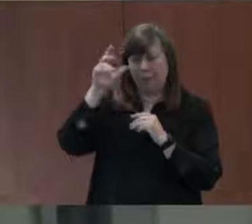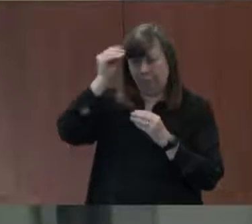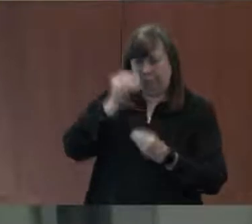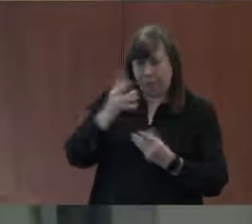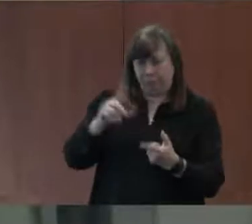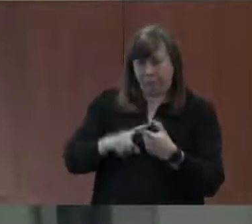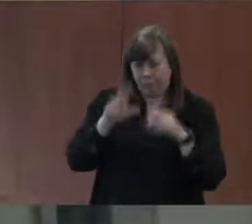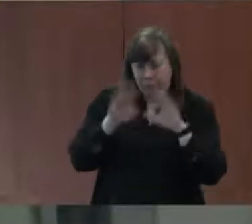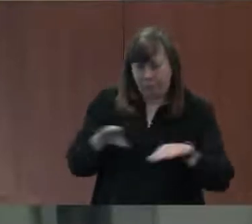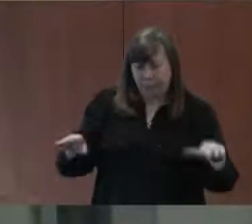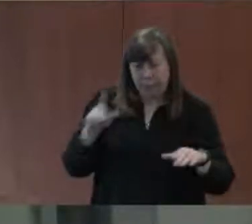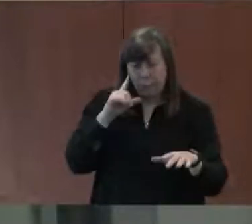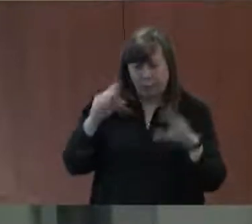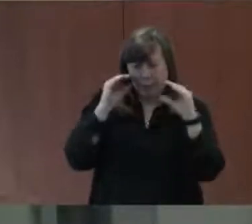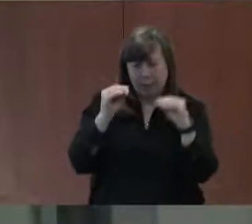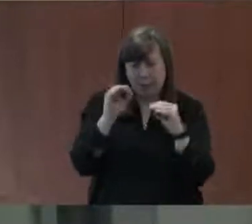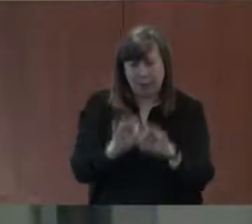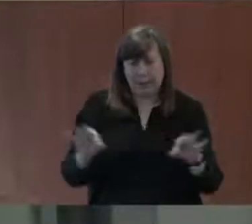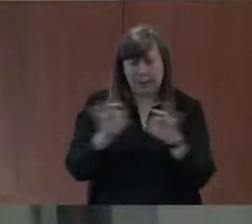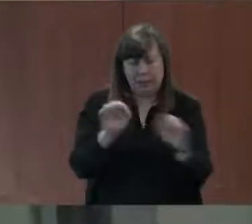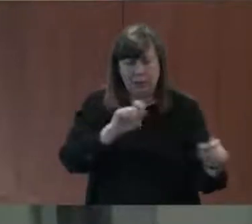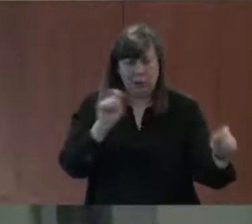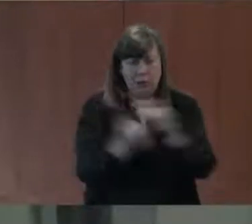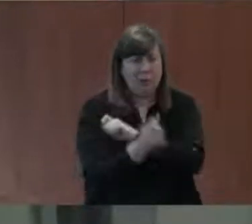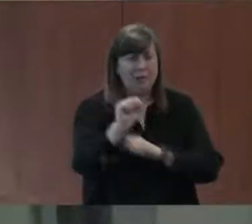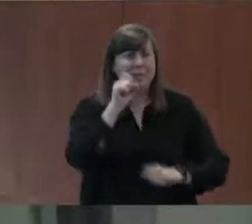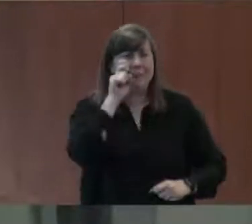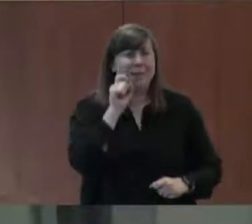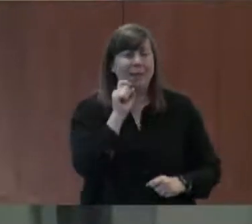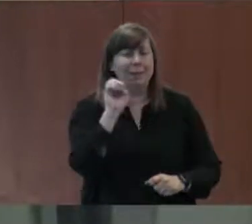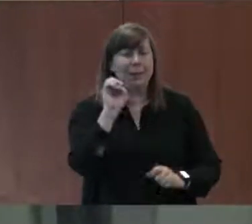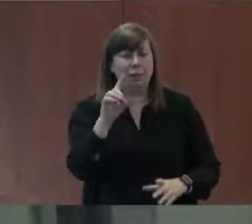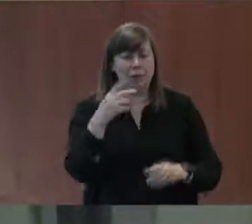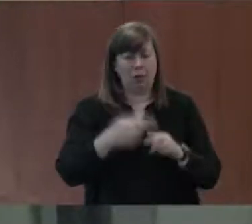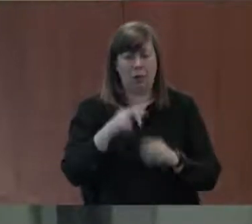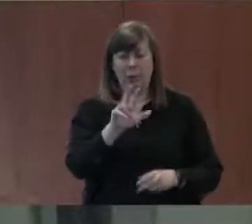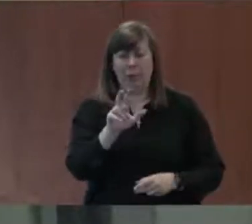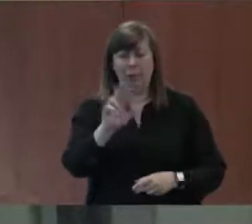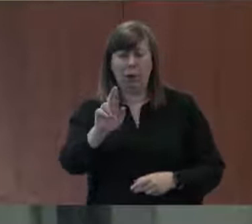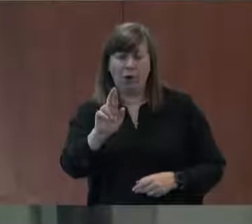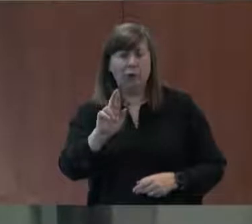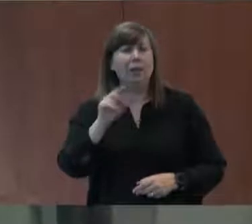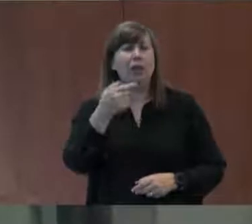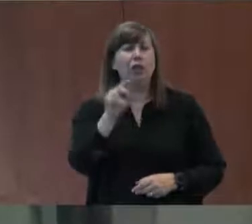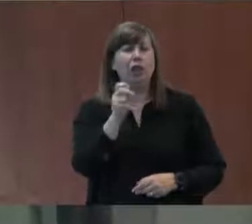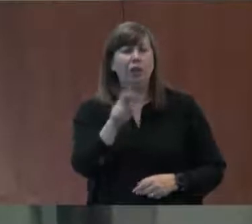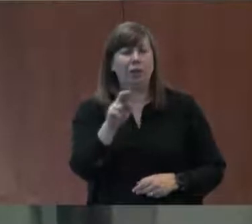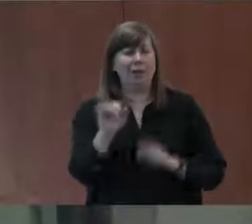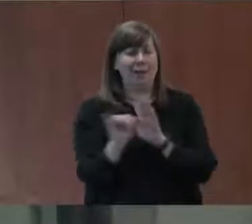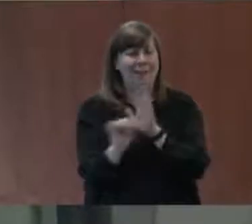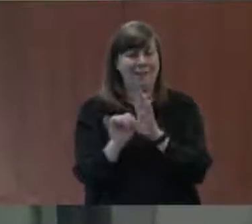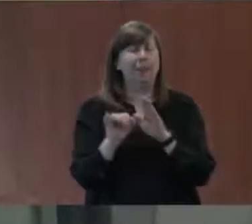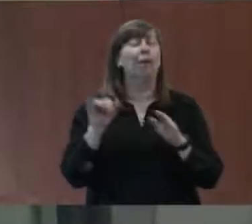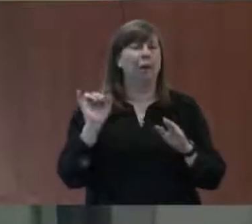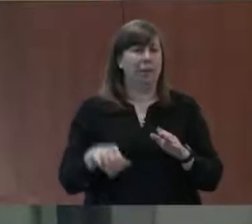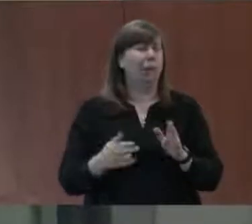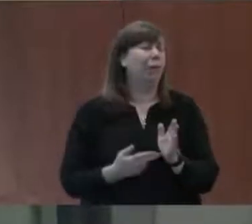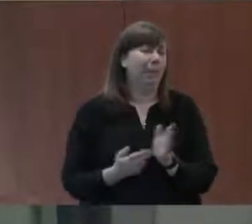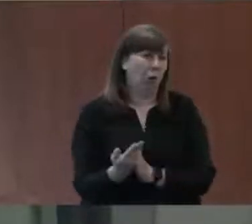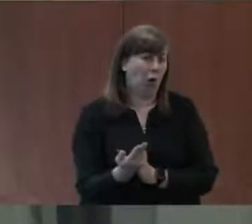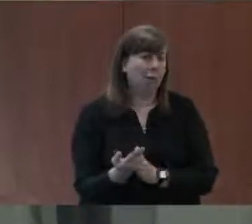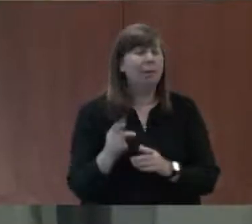notifying them that their children will be taught a significantly changed sex education curriculum called the 3Rs, a gender identity curriculum, which would have been